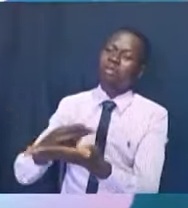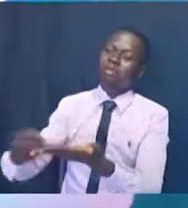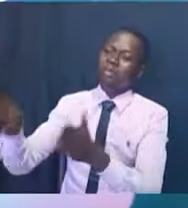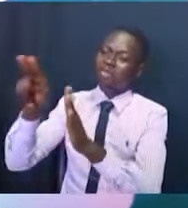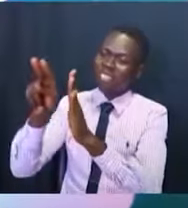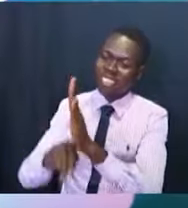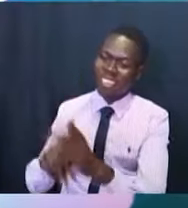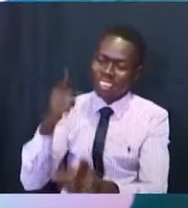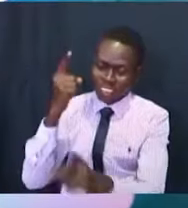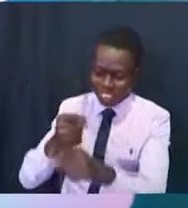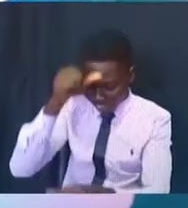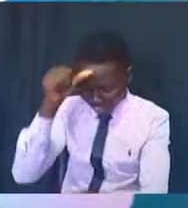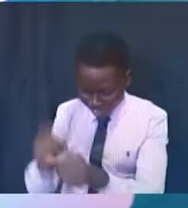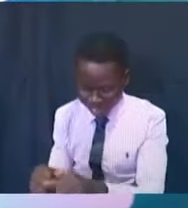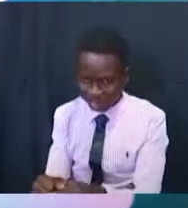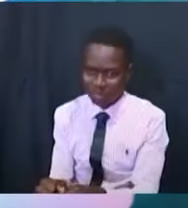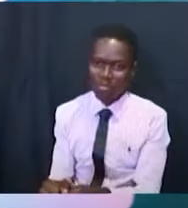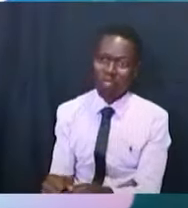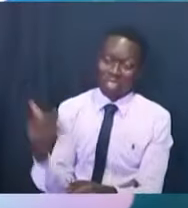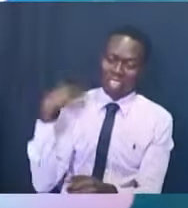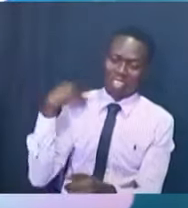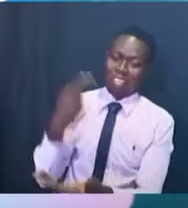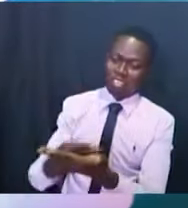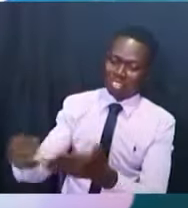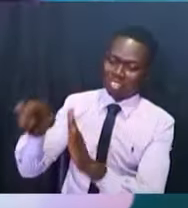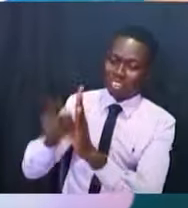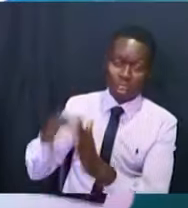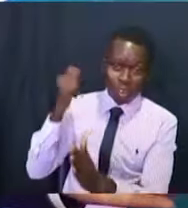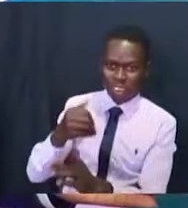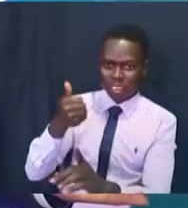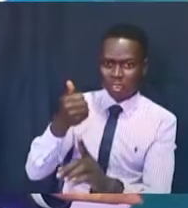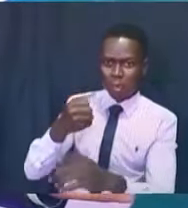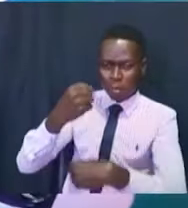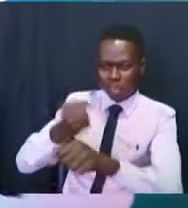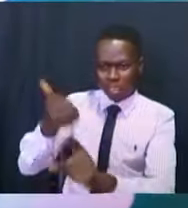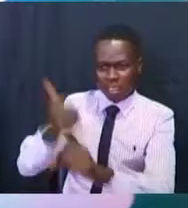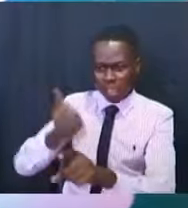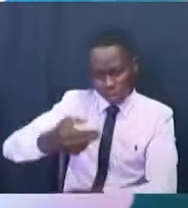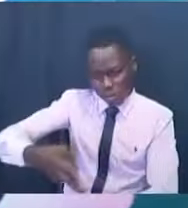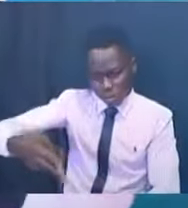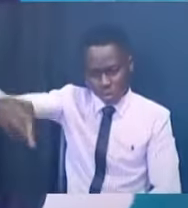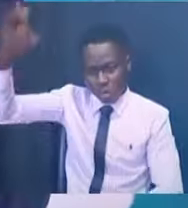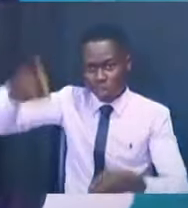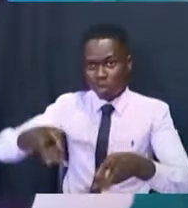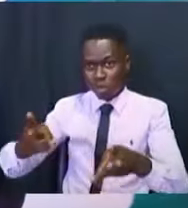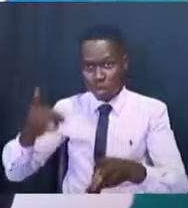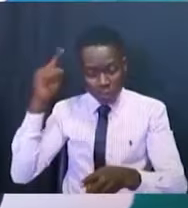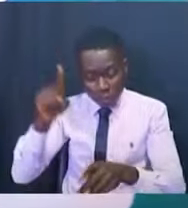I've just remembered, Sir Holiness. You see, because I set myself higher standards. And for them to give